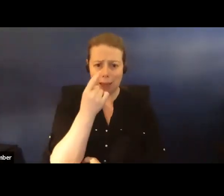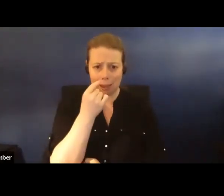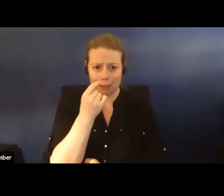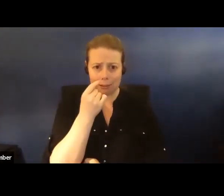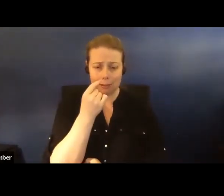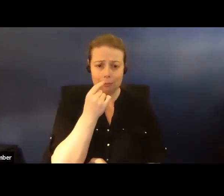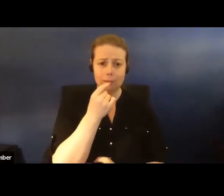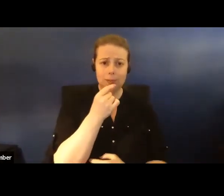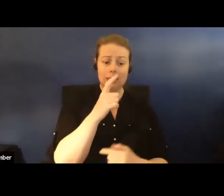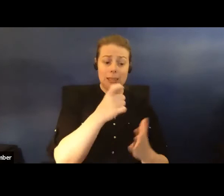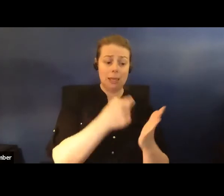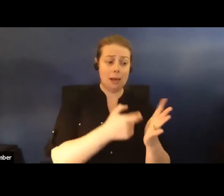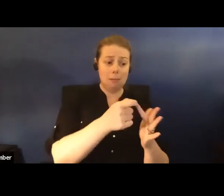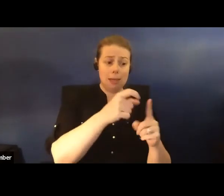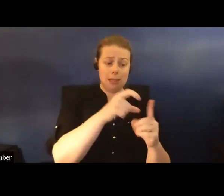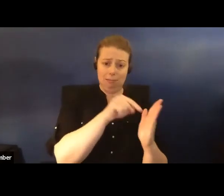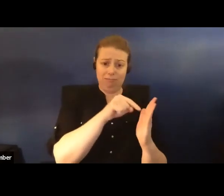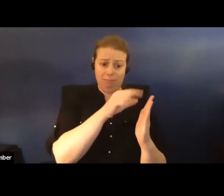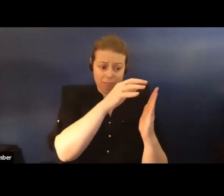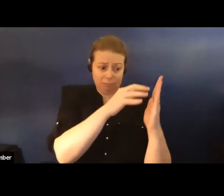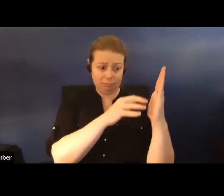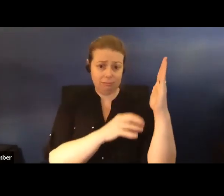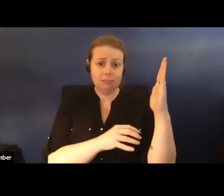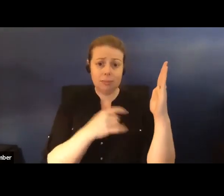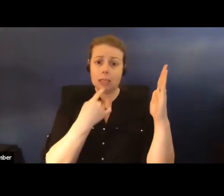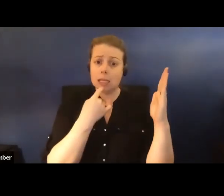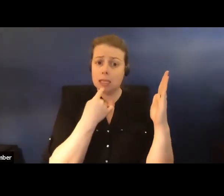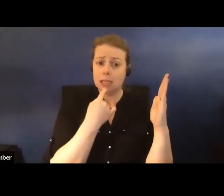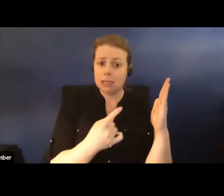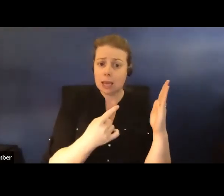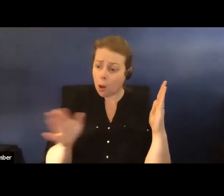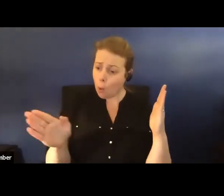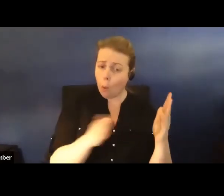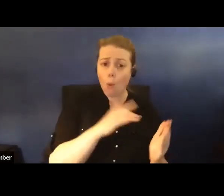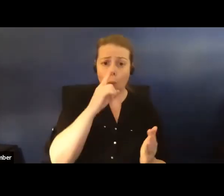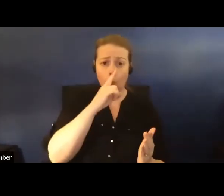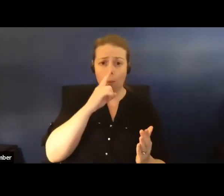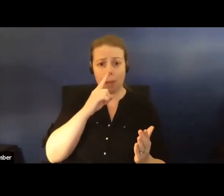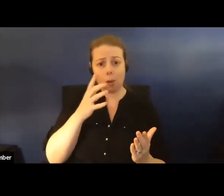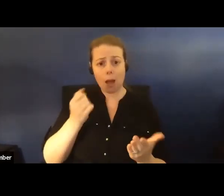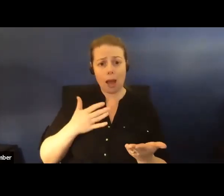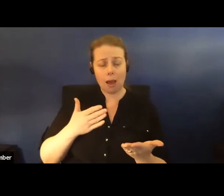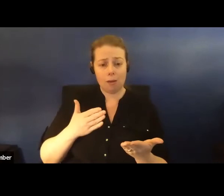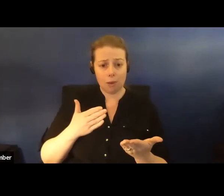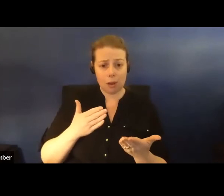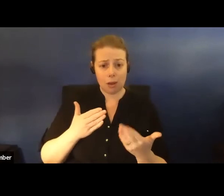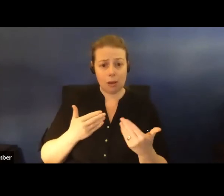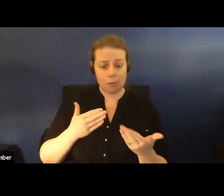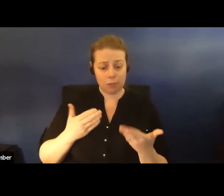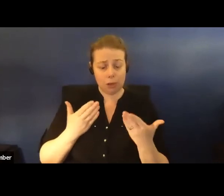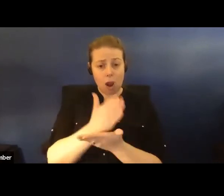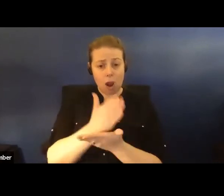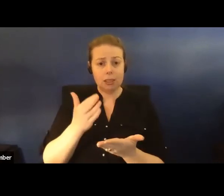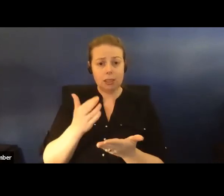CRPD makes clear that everyone is entitled to all human rights and fundamental